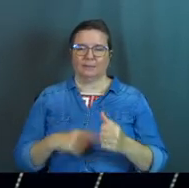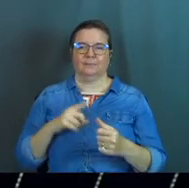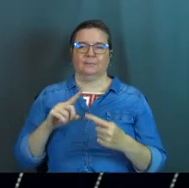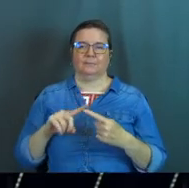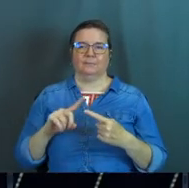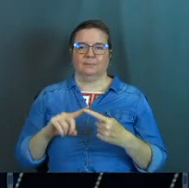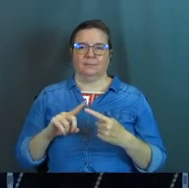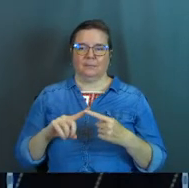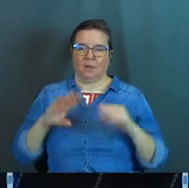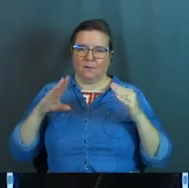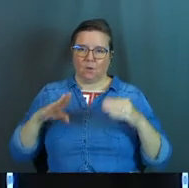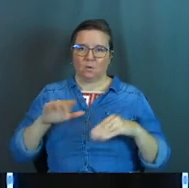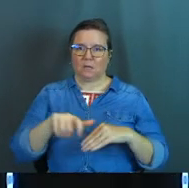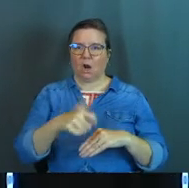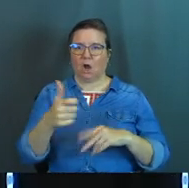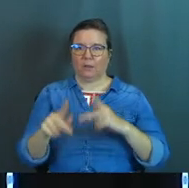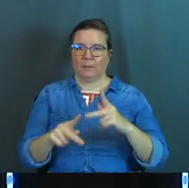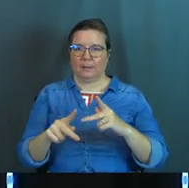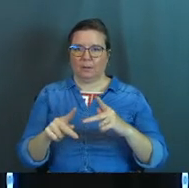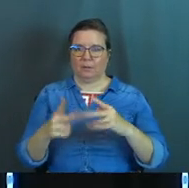1, relentlessly focus on others.